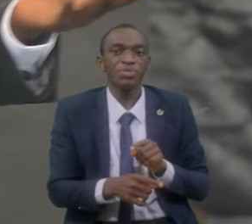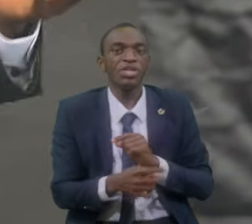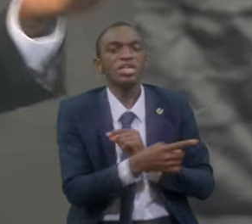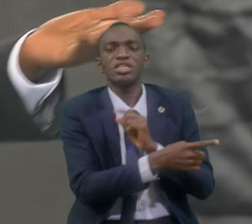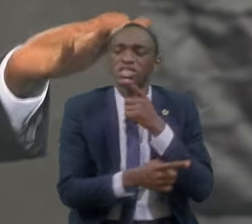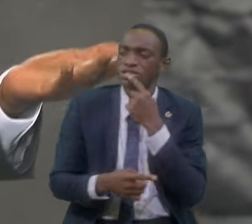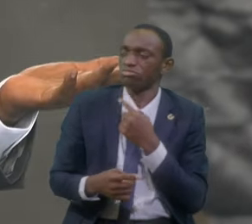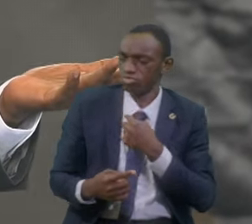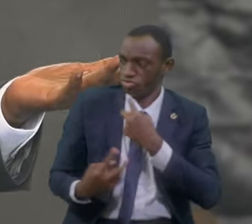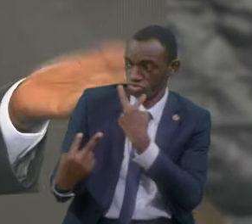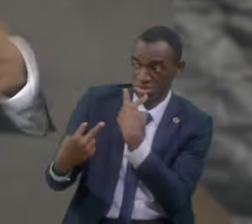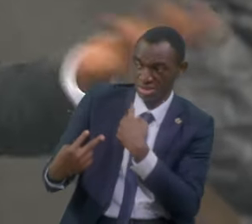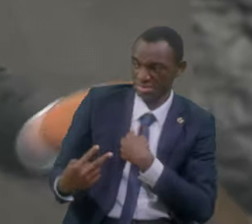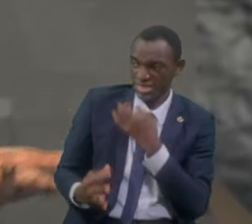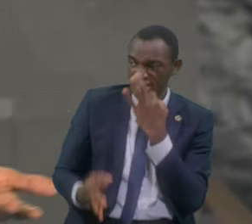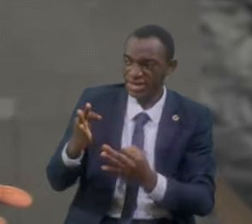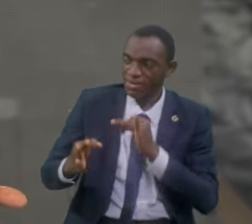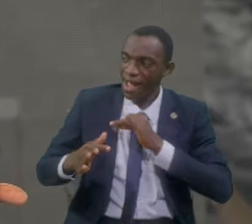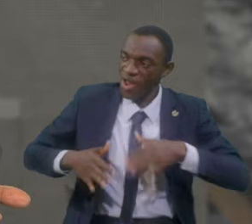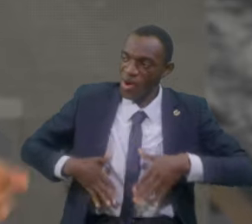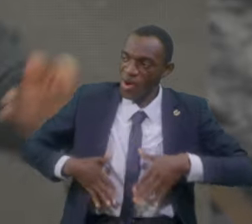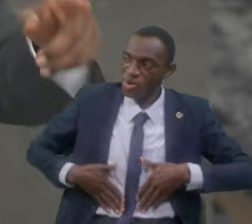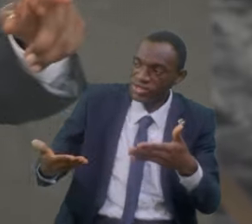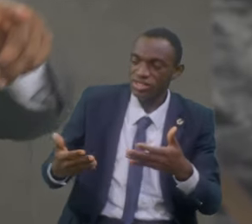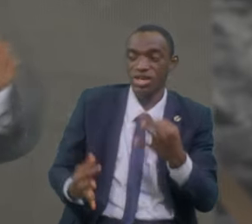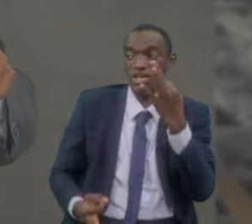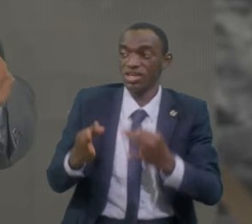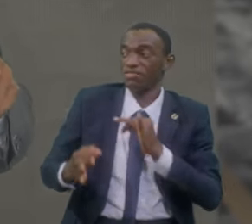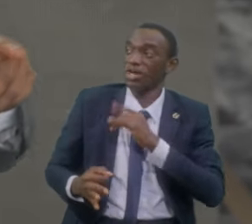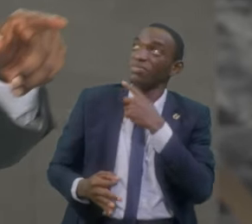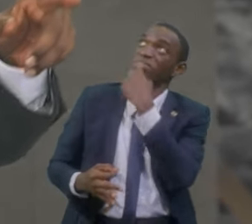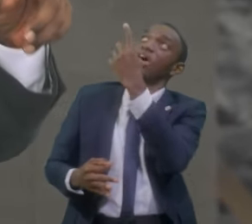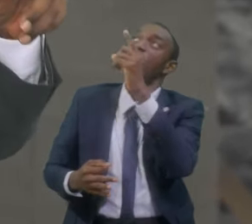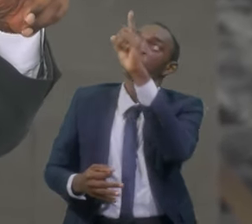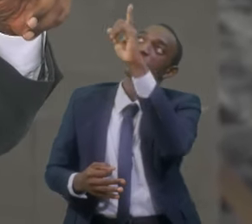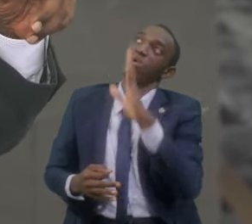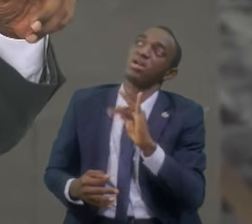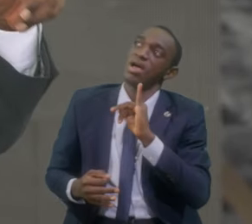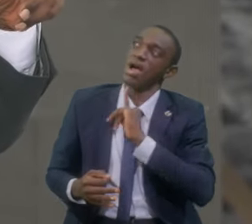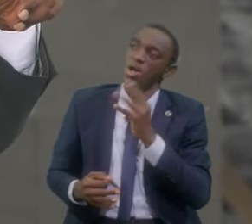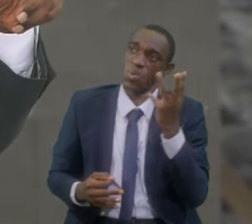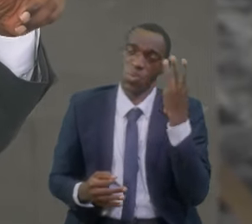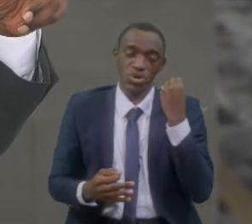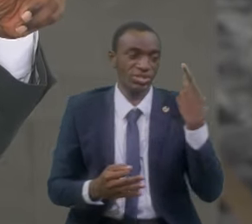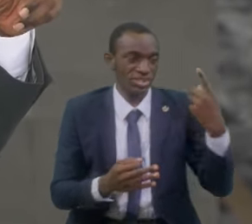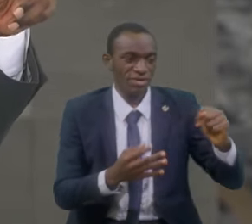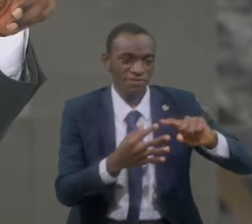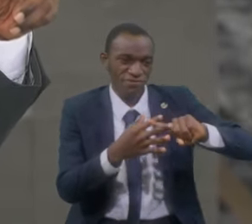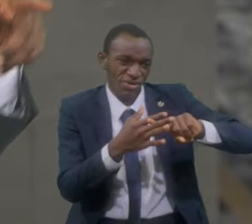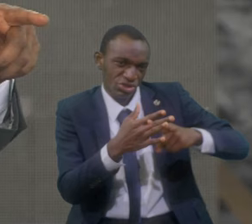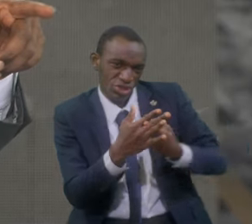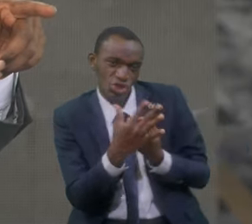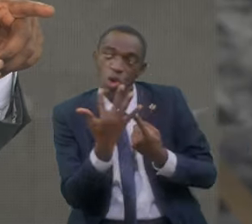I confess, if I tell God that I was the foundation of